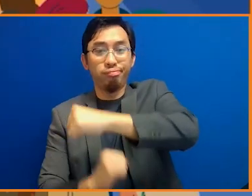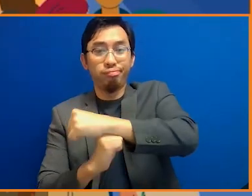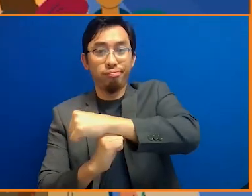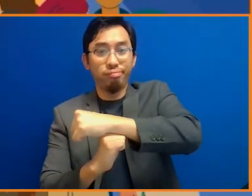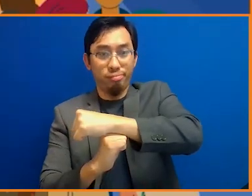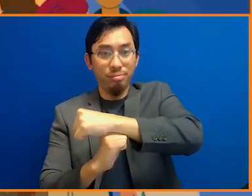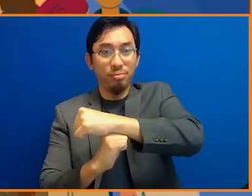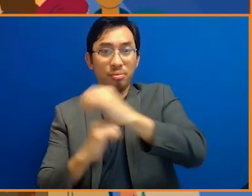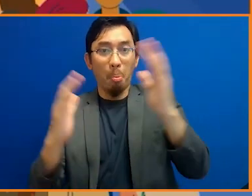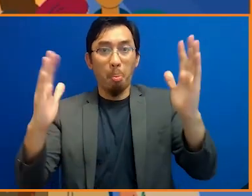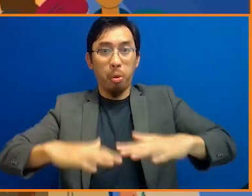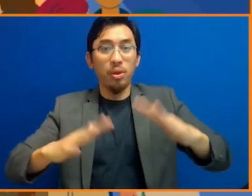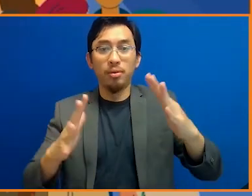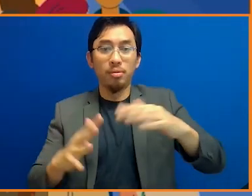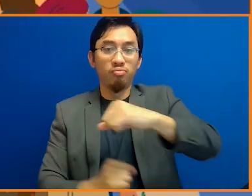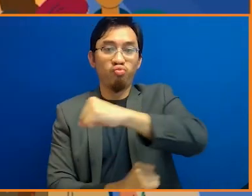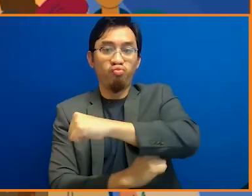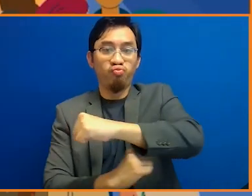lose their